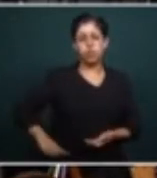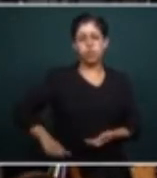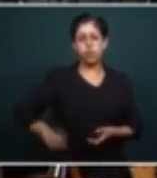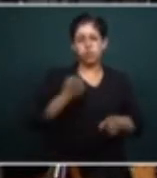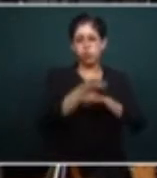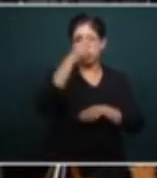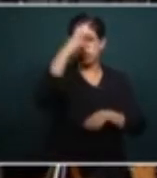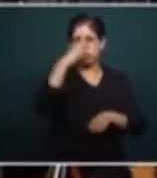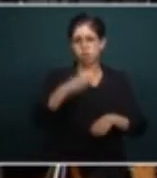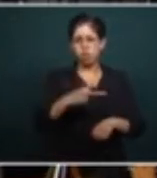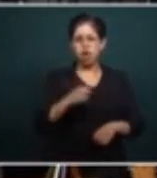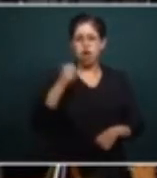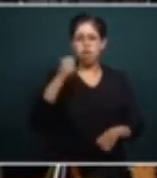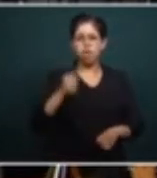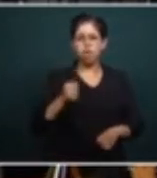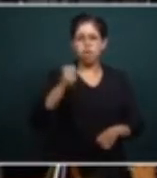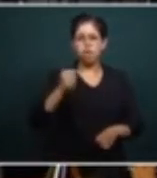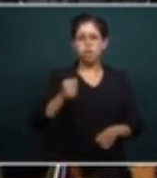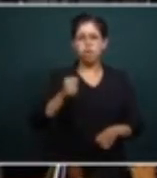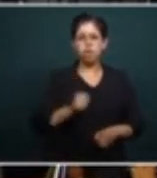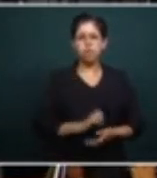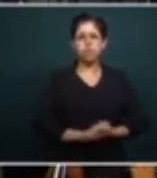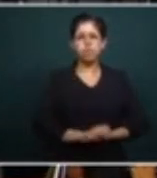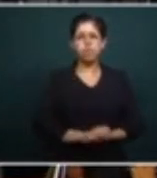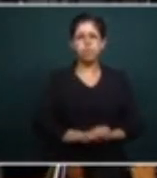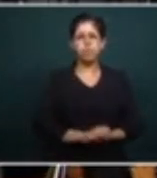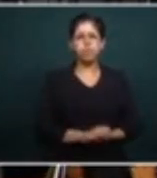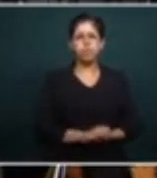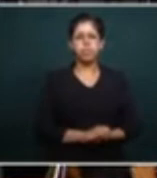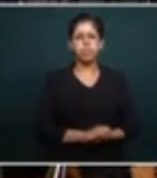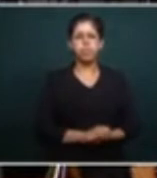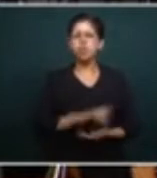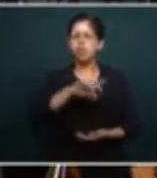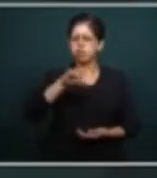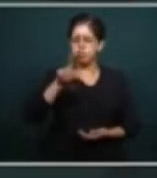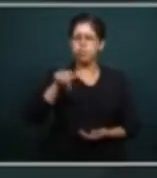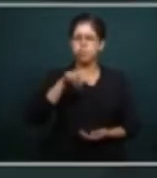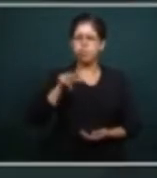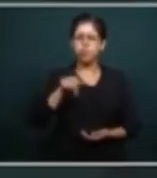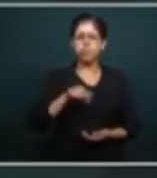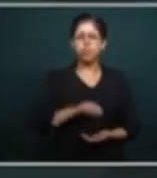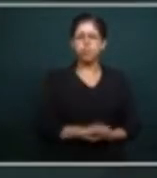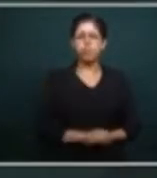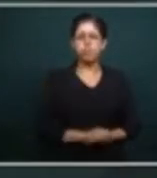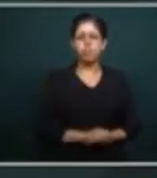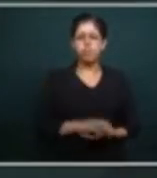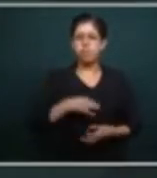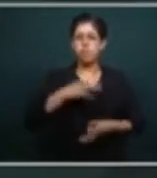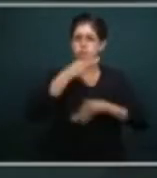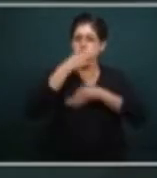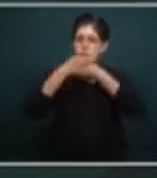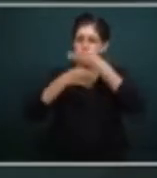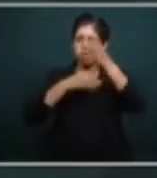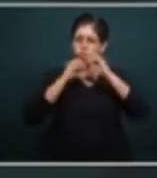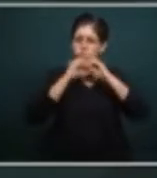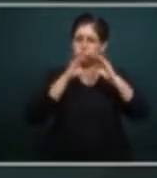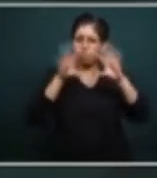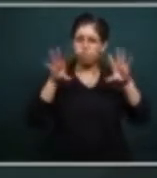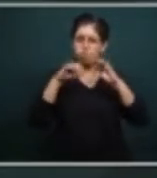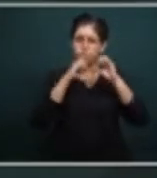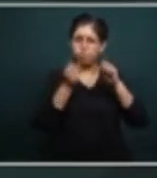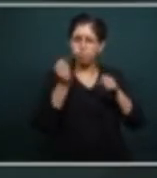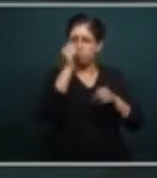to the governor of the state of Mexico, Alfredo del Manzo. And then he's going to